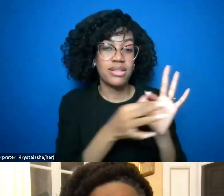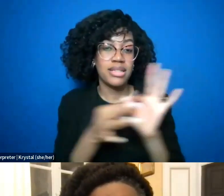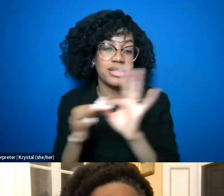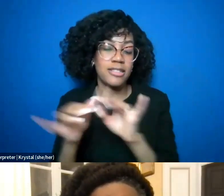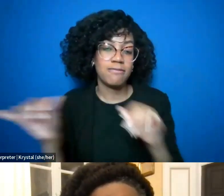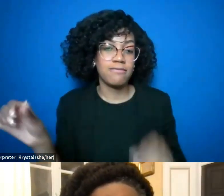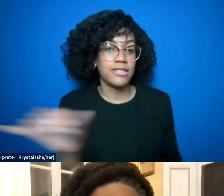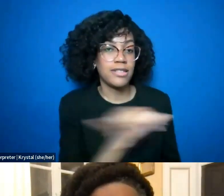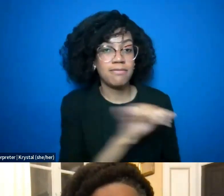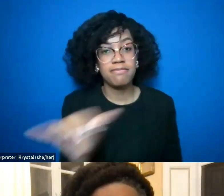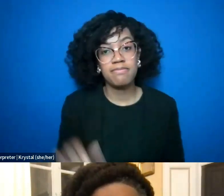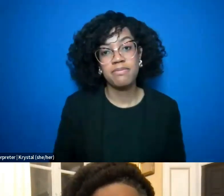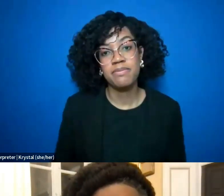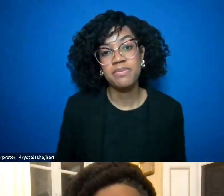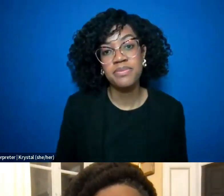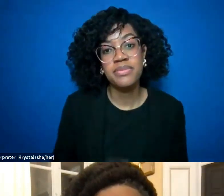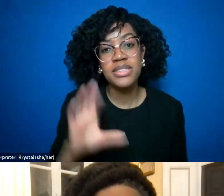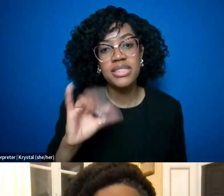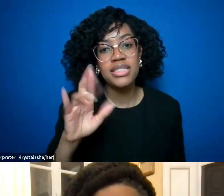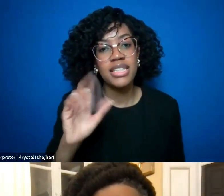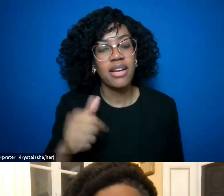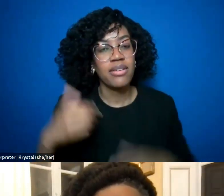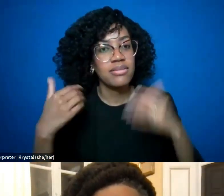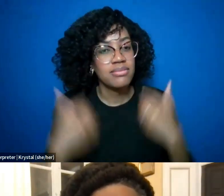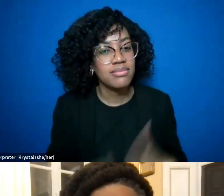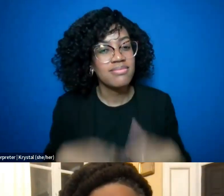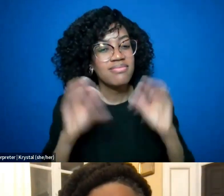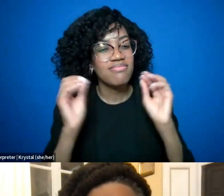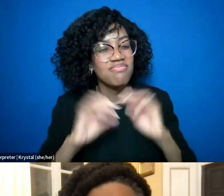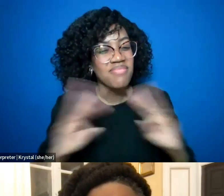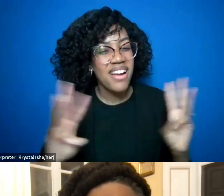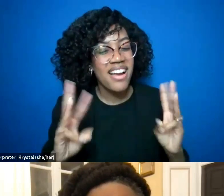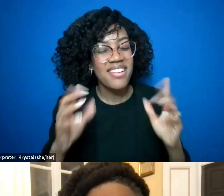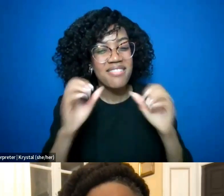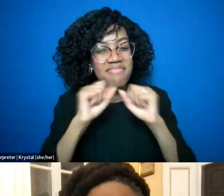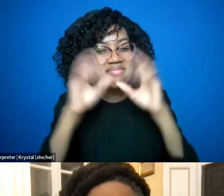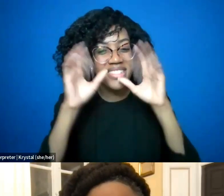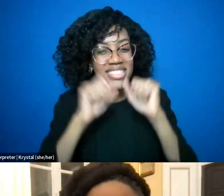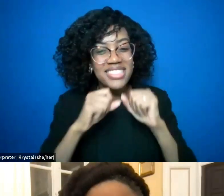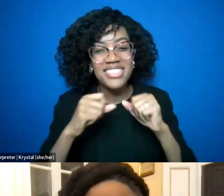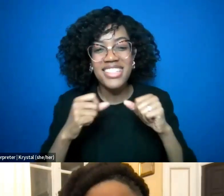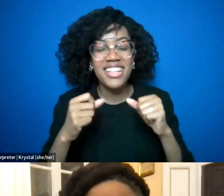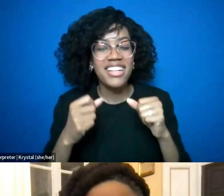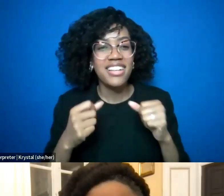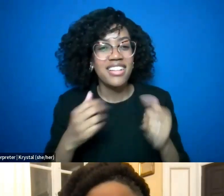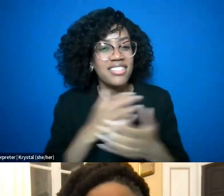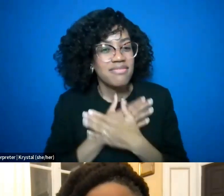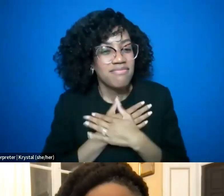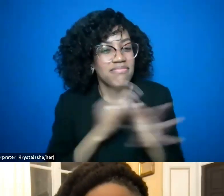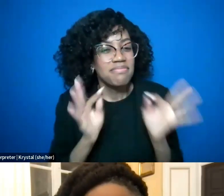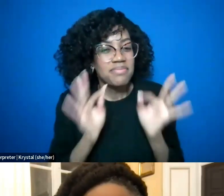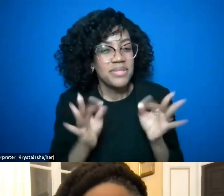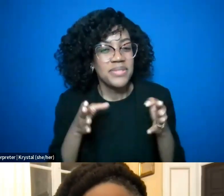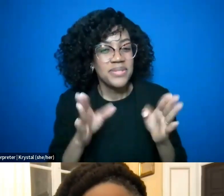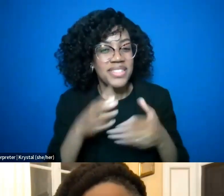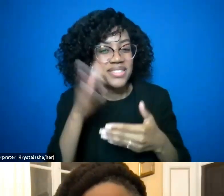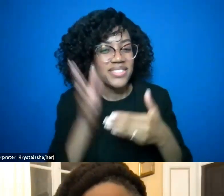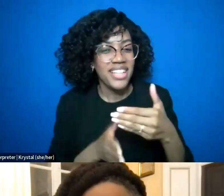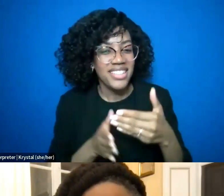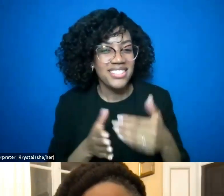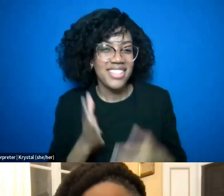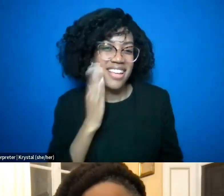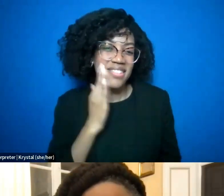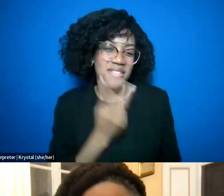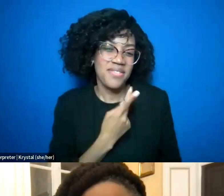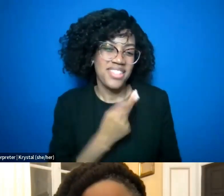Wow. Oh my goodness. What a moving note to end on. I know I speak for both Jesse and I when I say we could probably